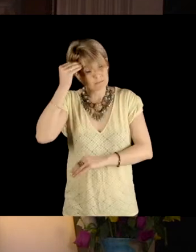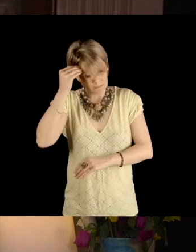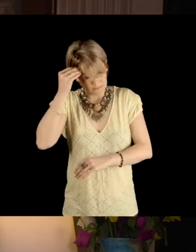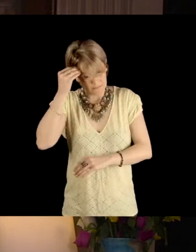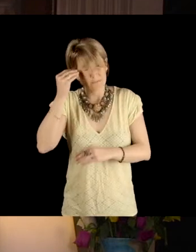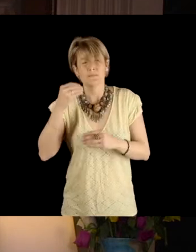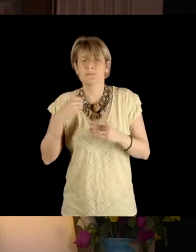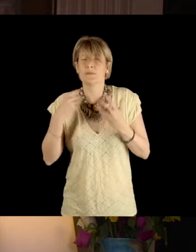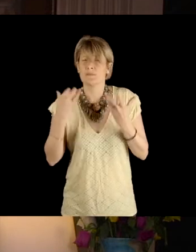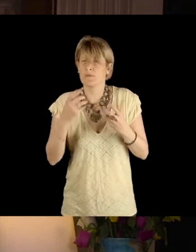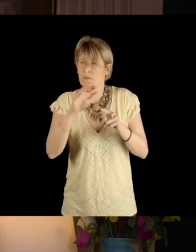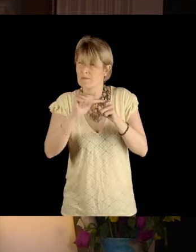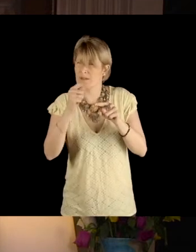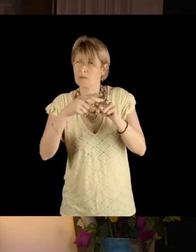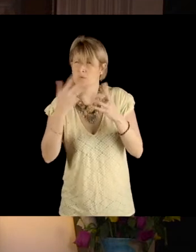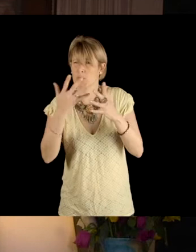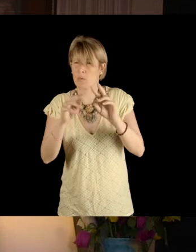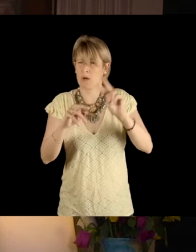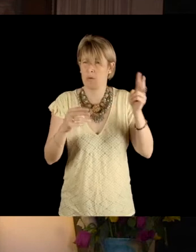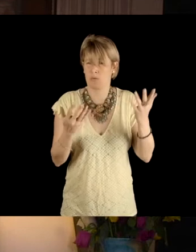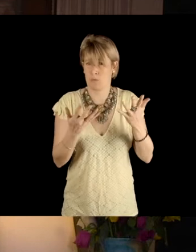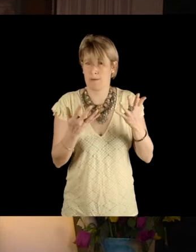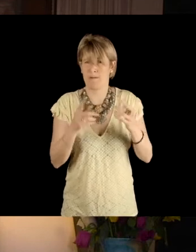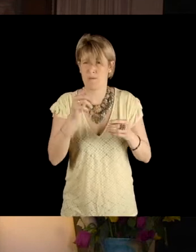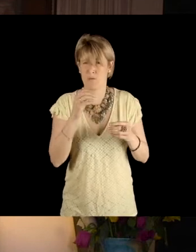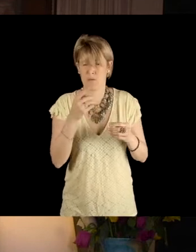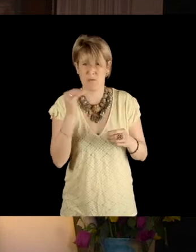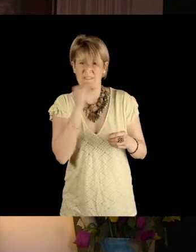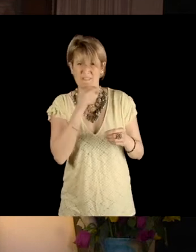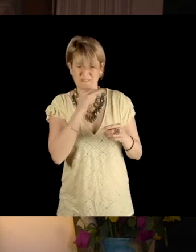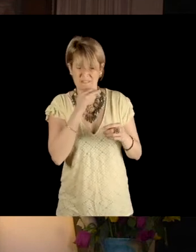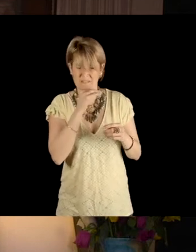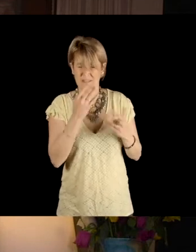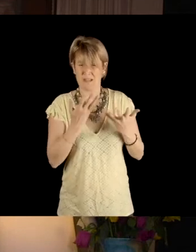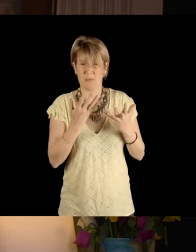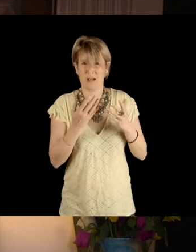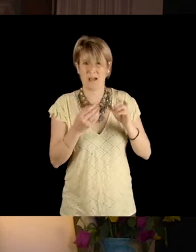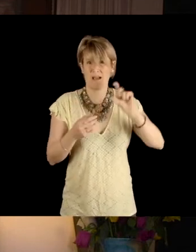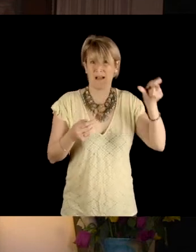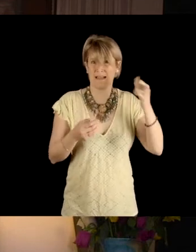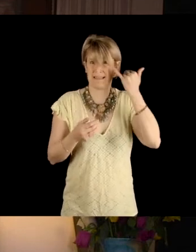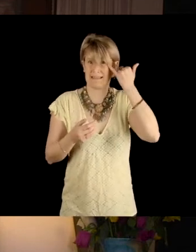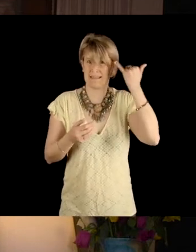now removed, and that I feel lot simpler and purer.